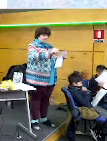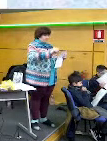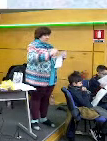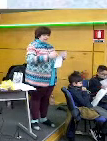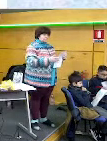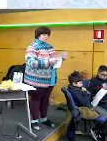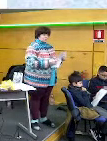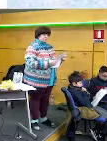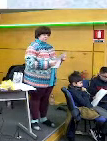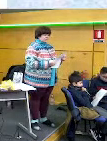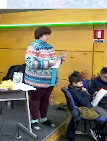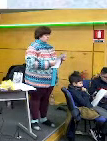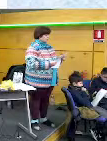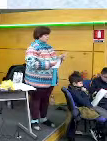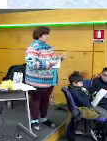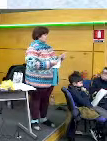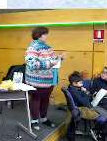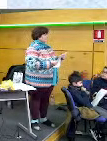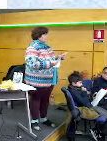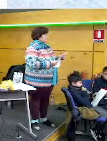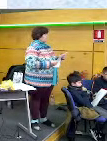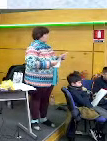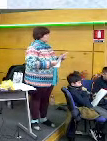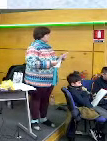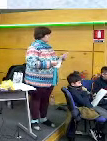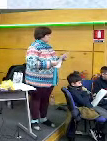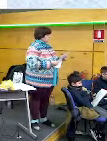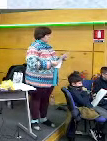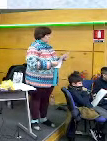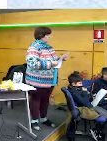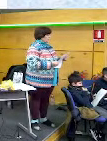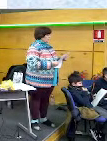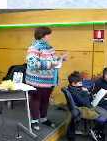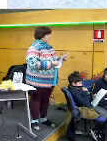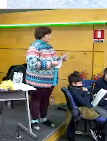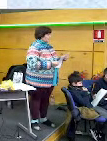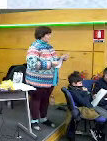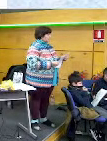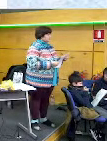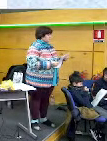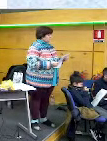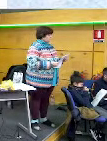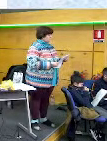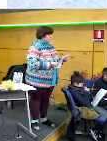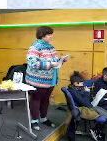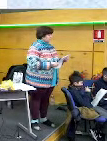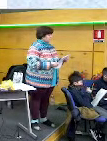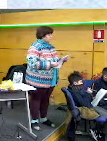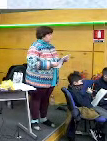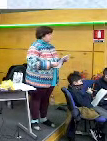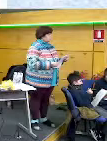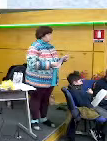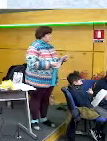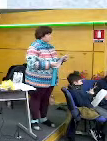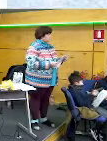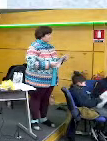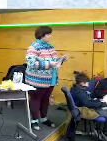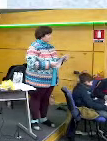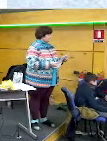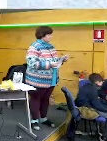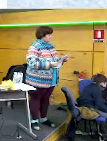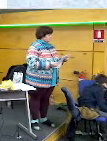Ready to circle any word that you're not sure. A bicycle spoke, and a clock stopped to hear. The tulip